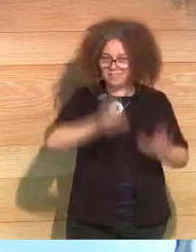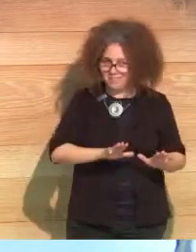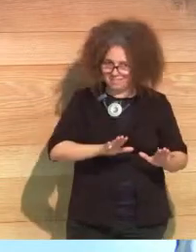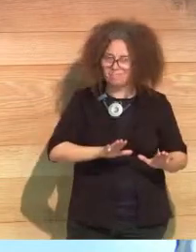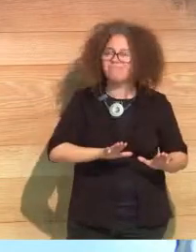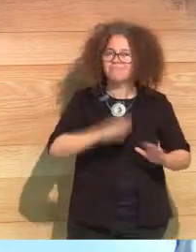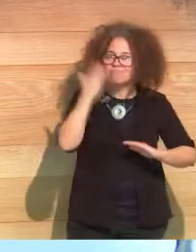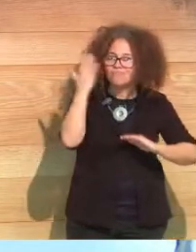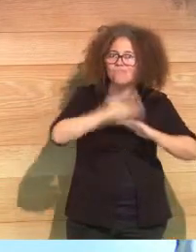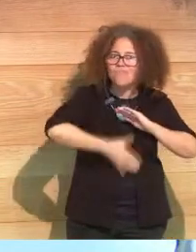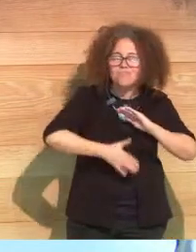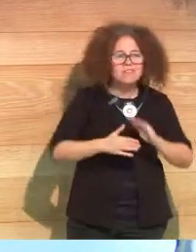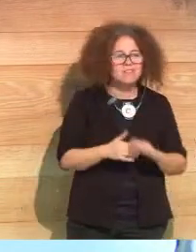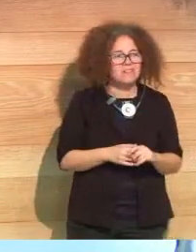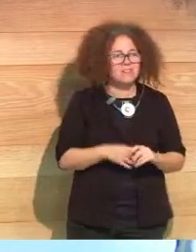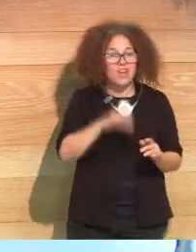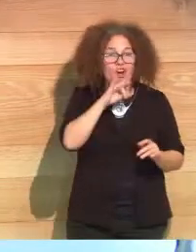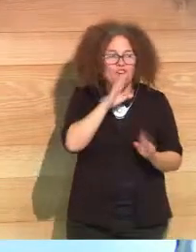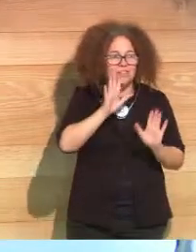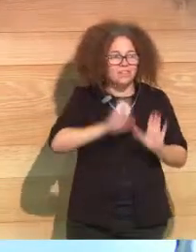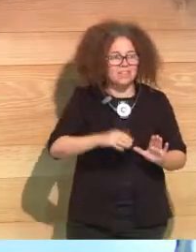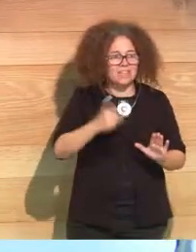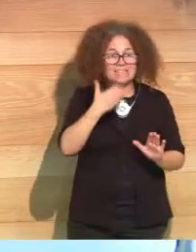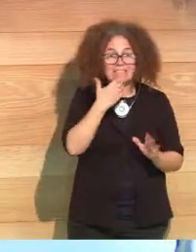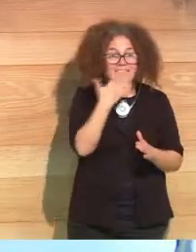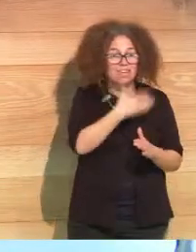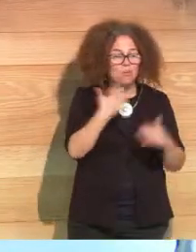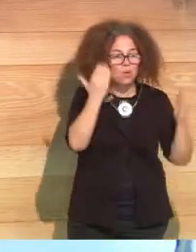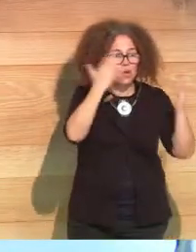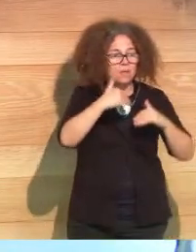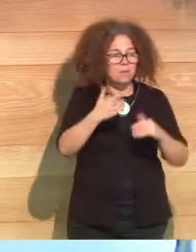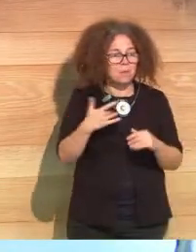feel comfortable coming now, you have plenty of time, and we